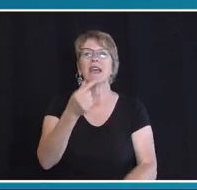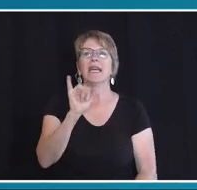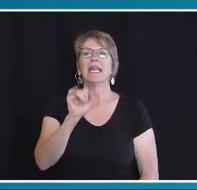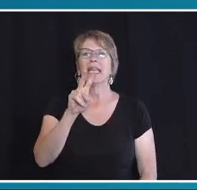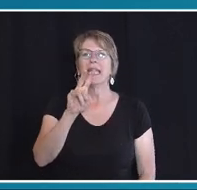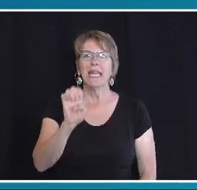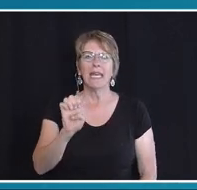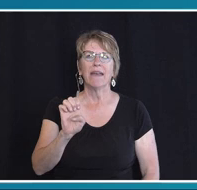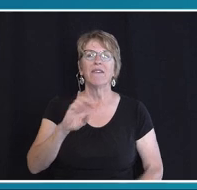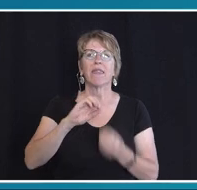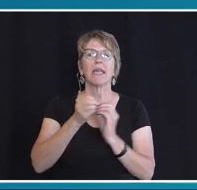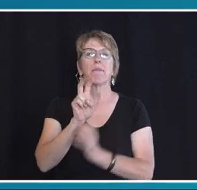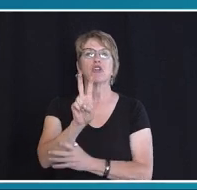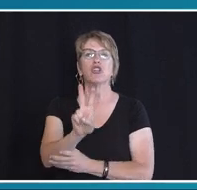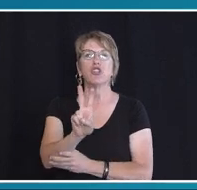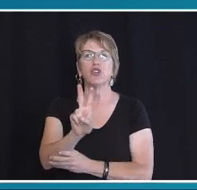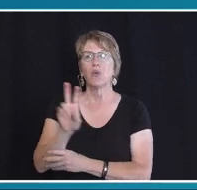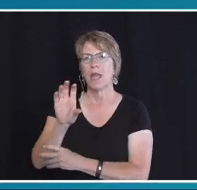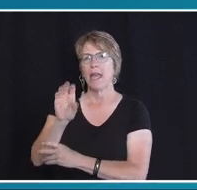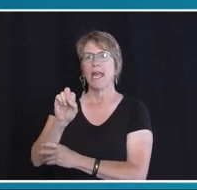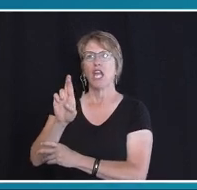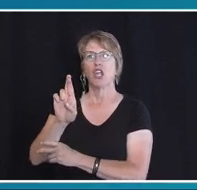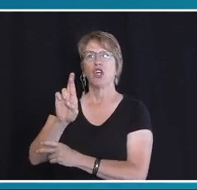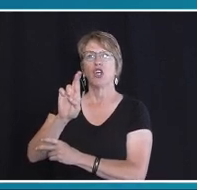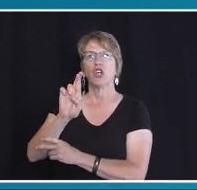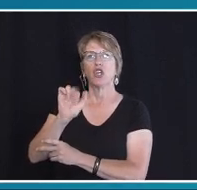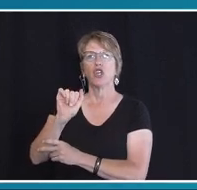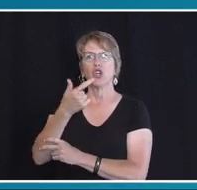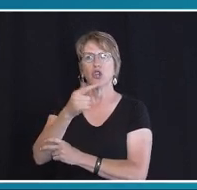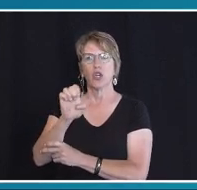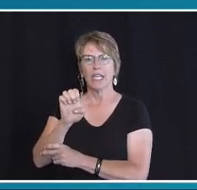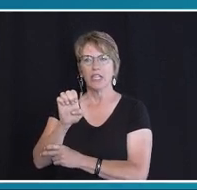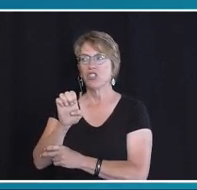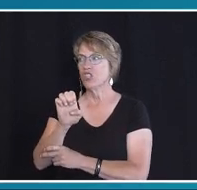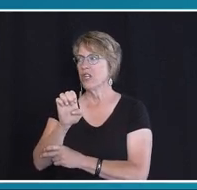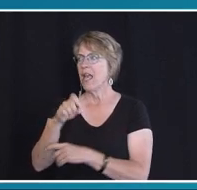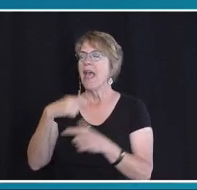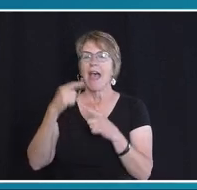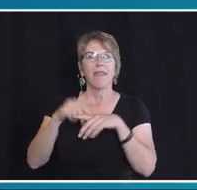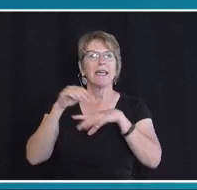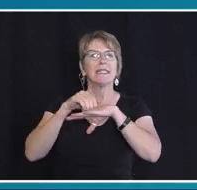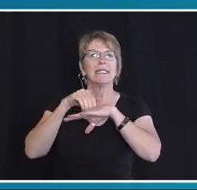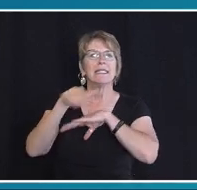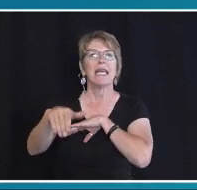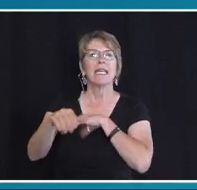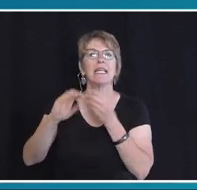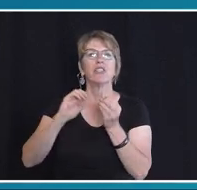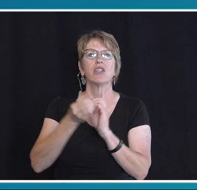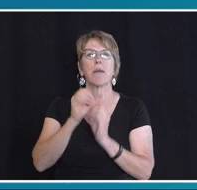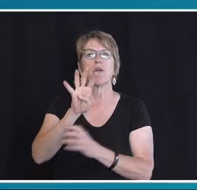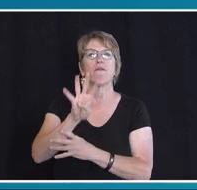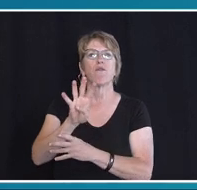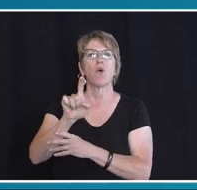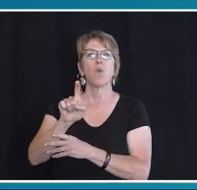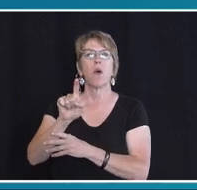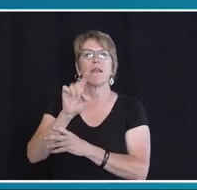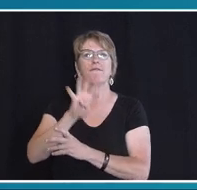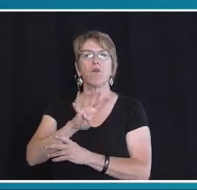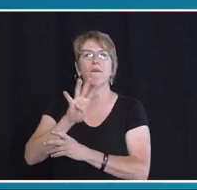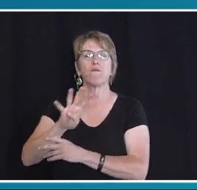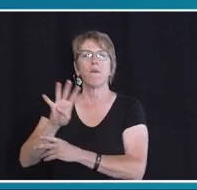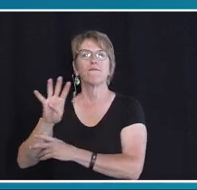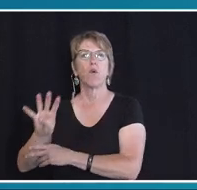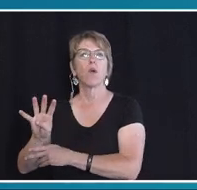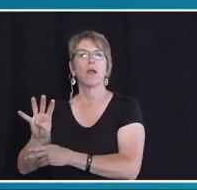give, the number 2, courage, in your text message. Then send the text to the number